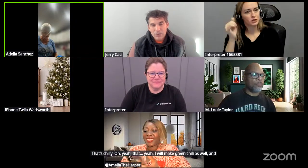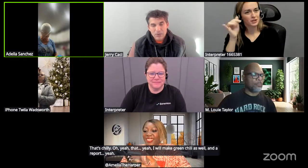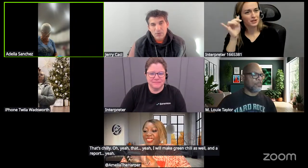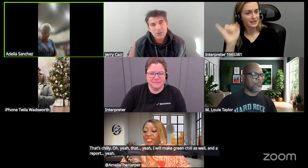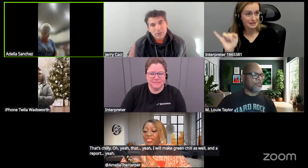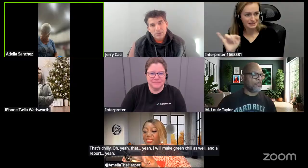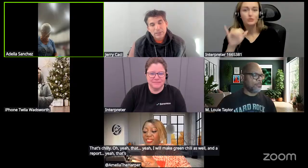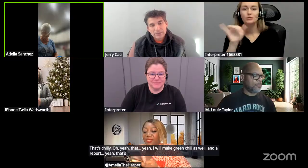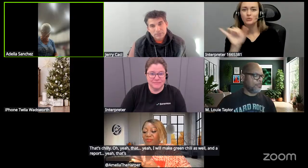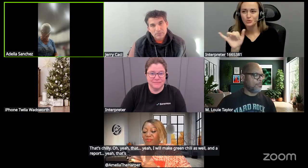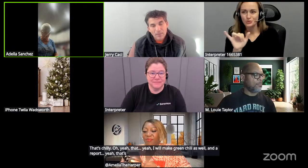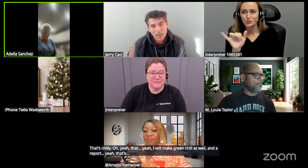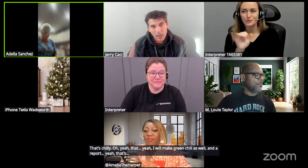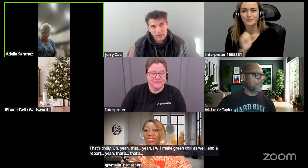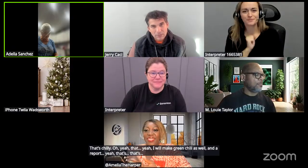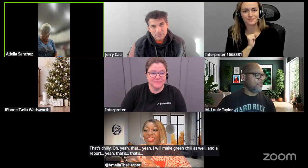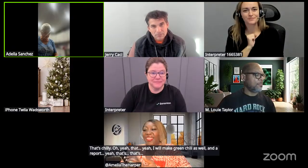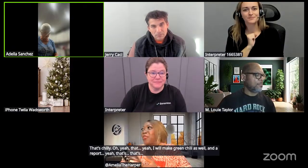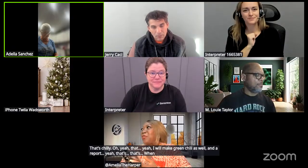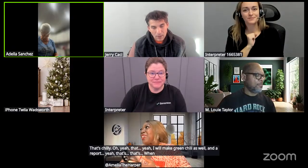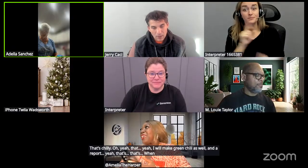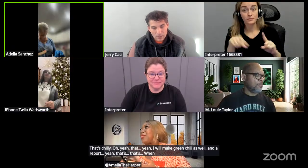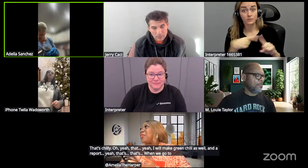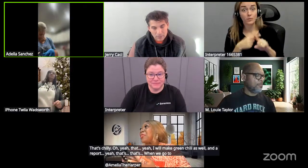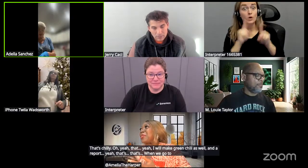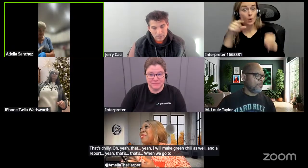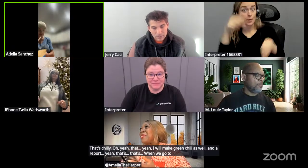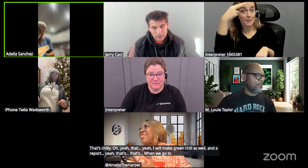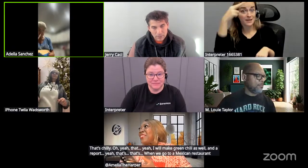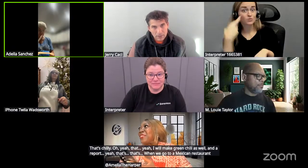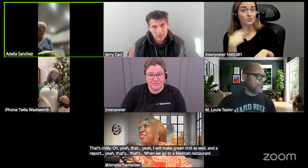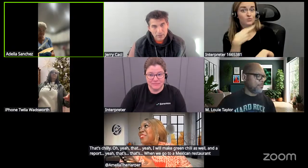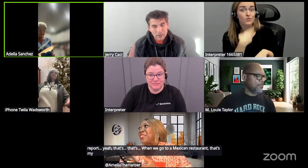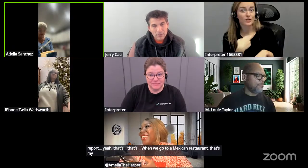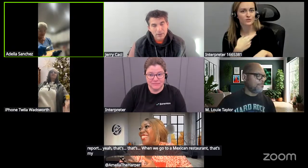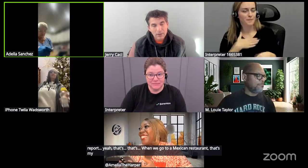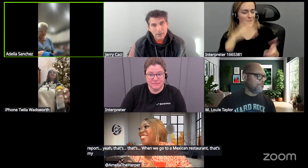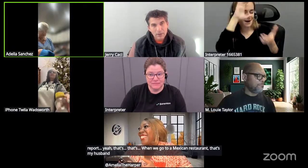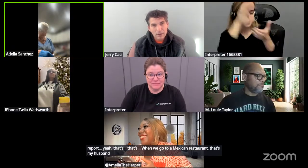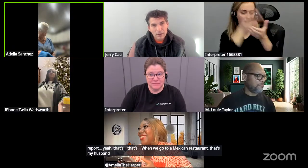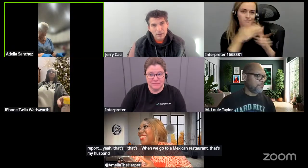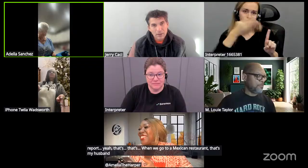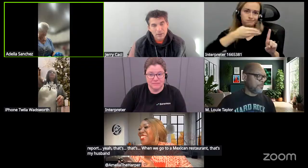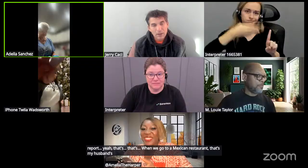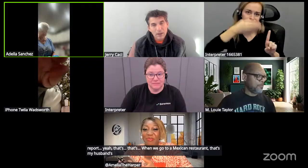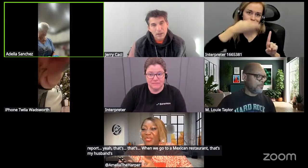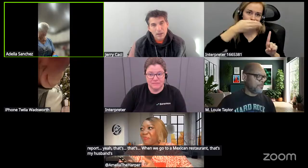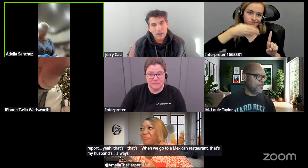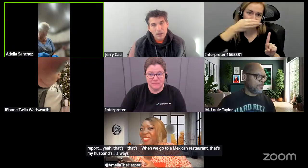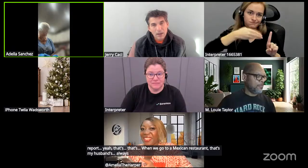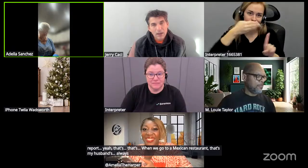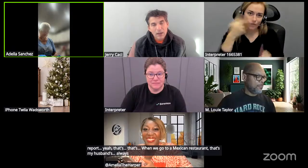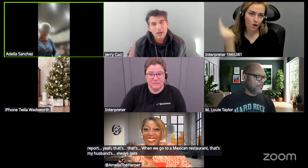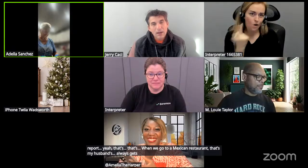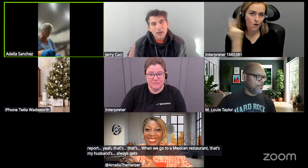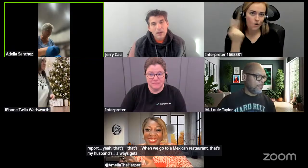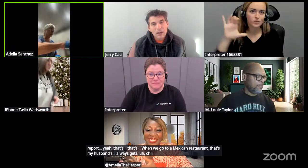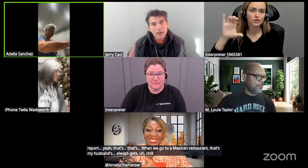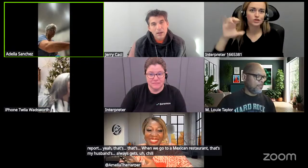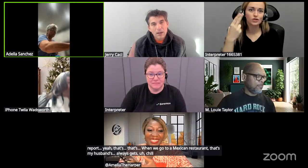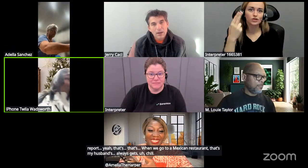chili. That's when we go to a Mexican restaurant. That's my husband's always gets chili